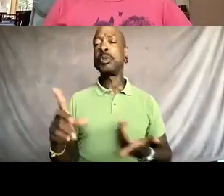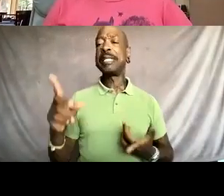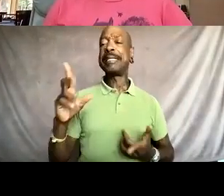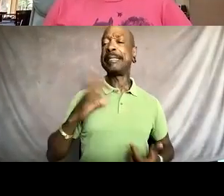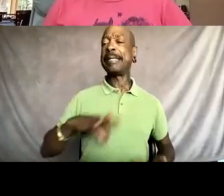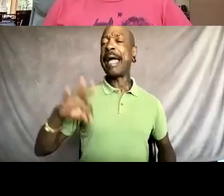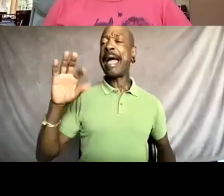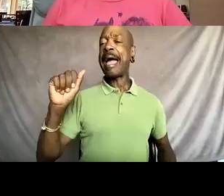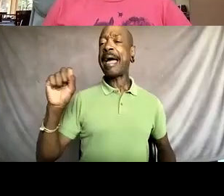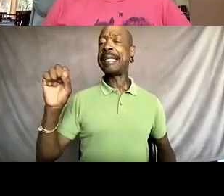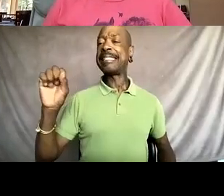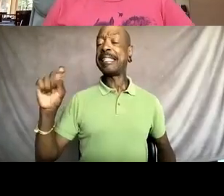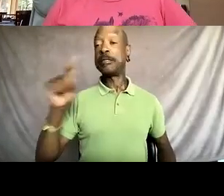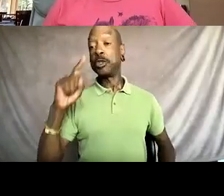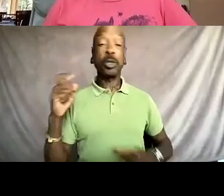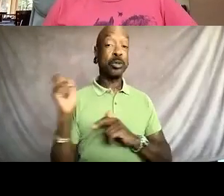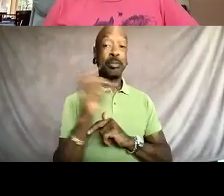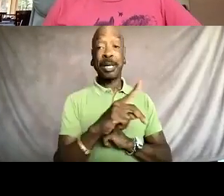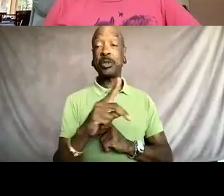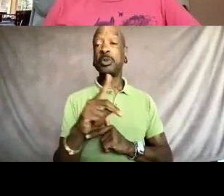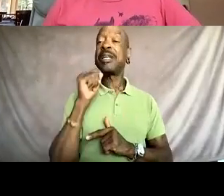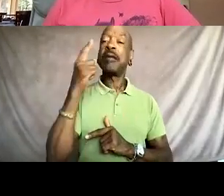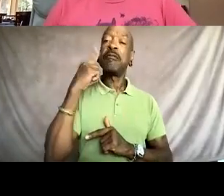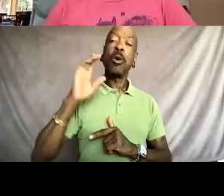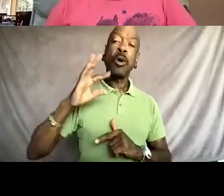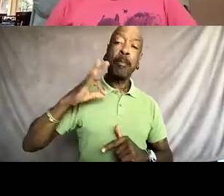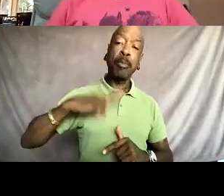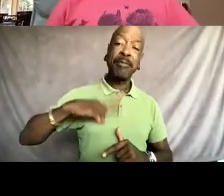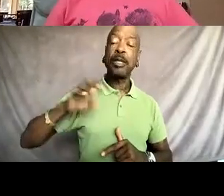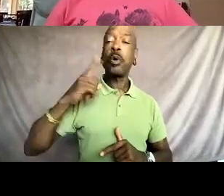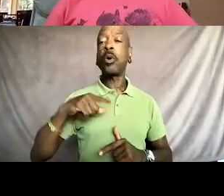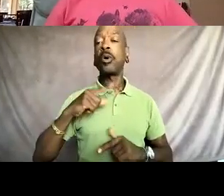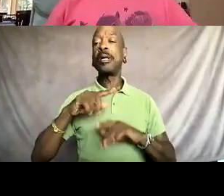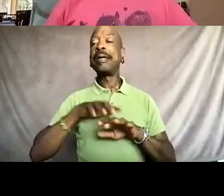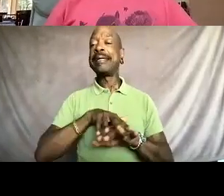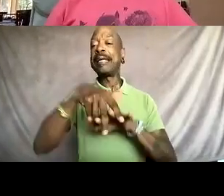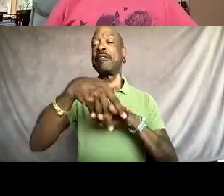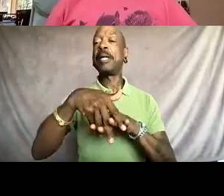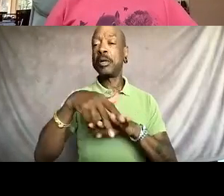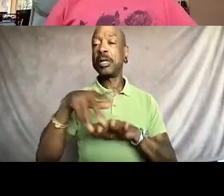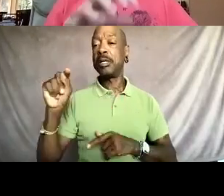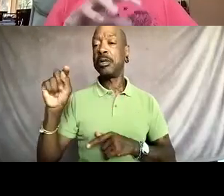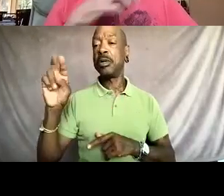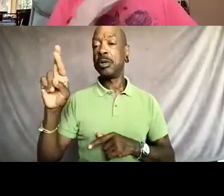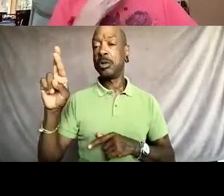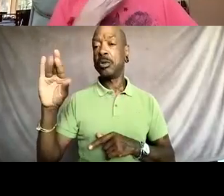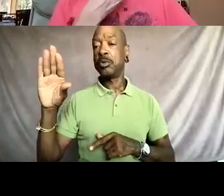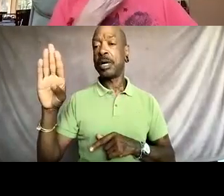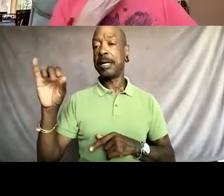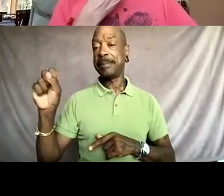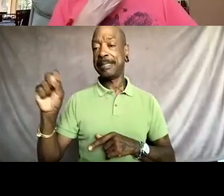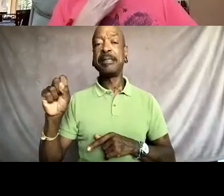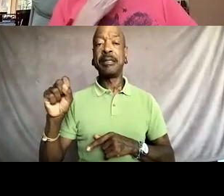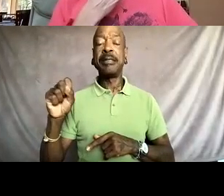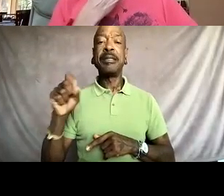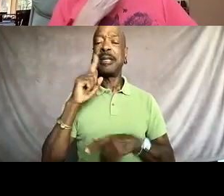nonprofits or Native American tribes. And we built all this into the